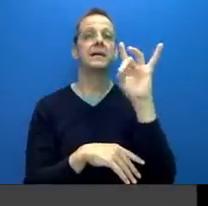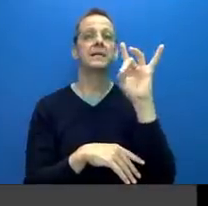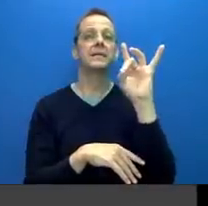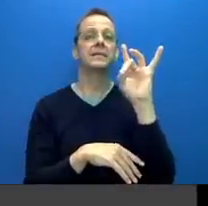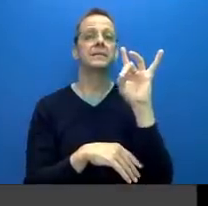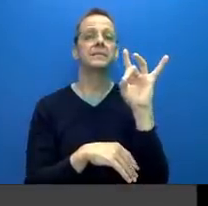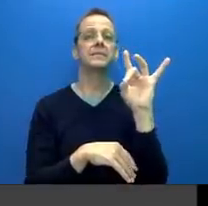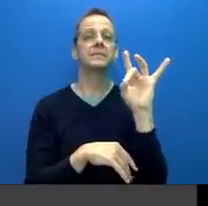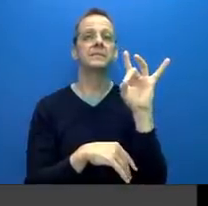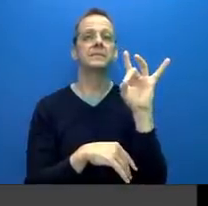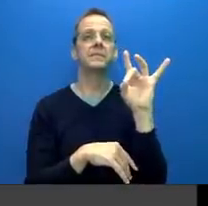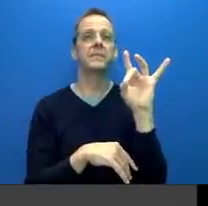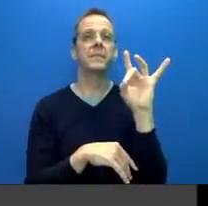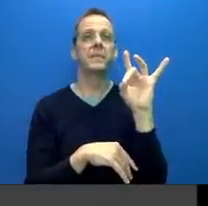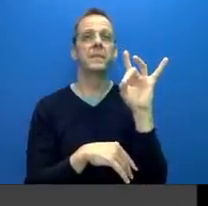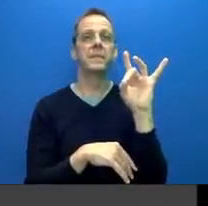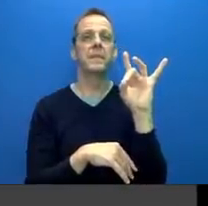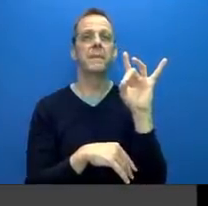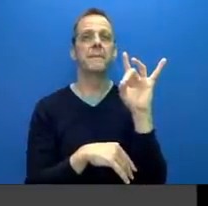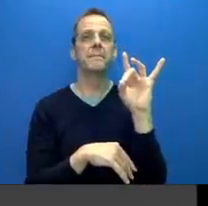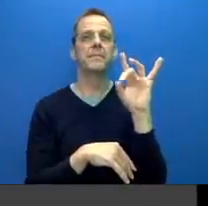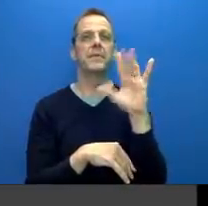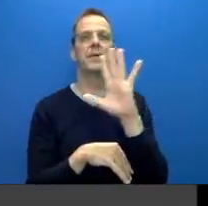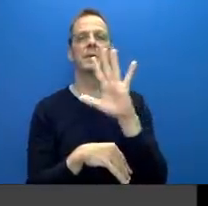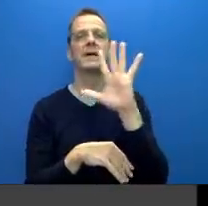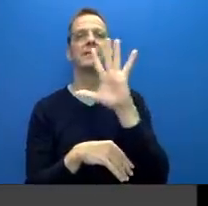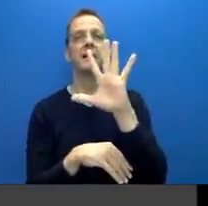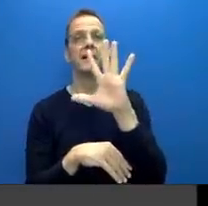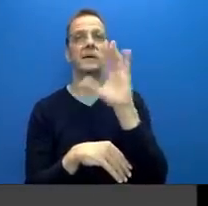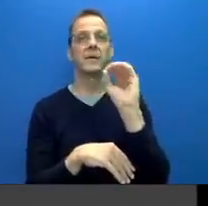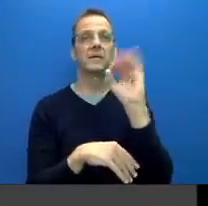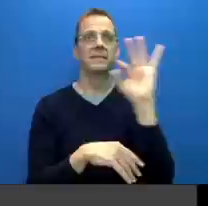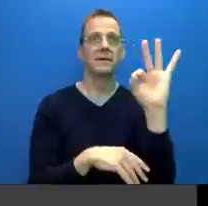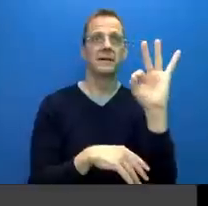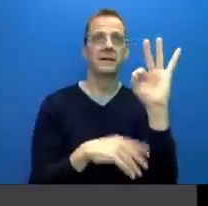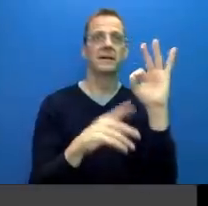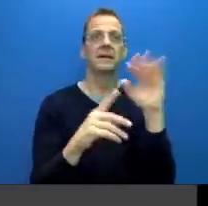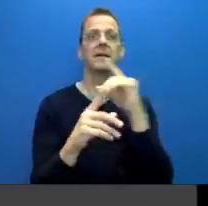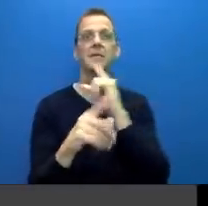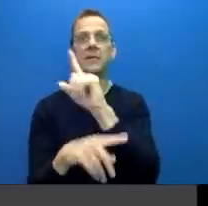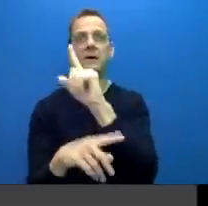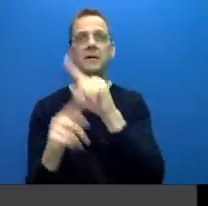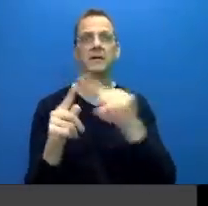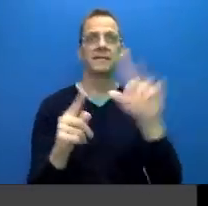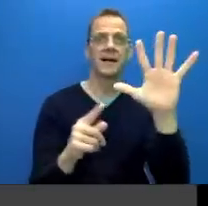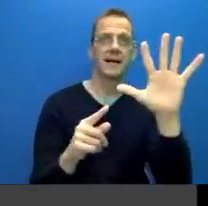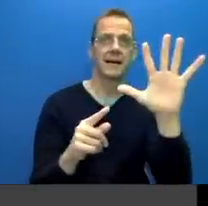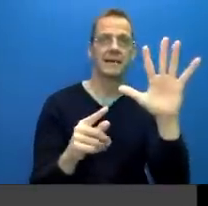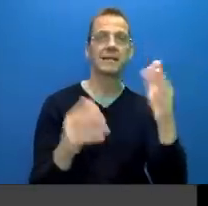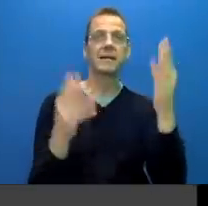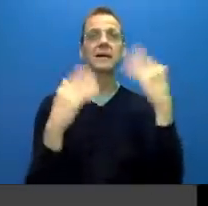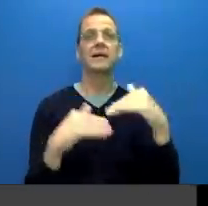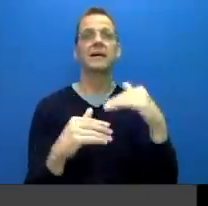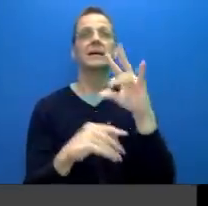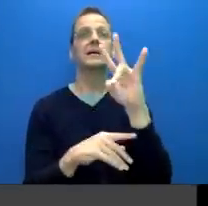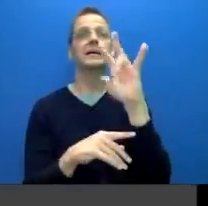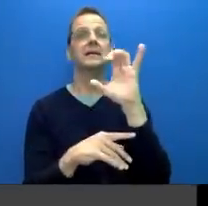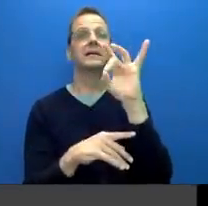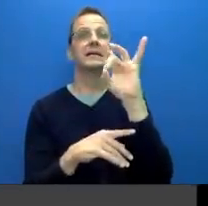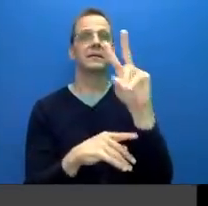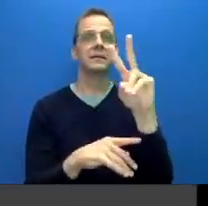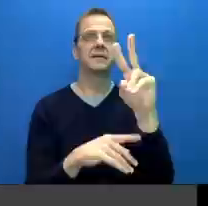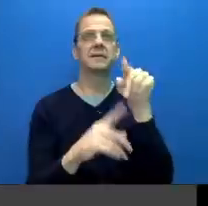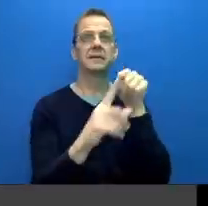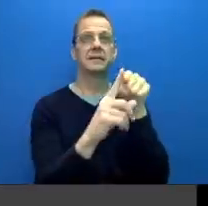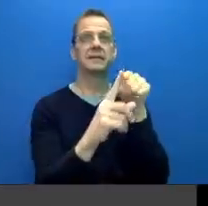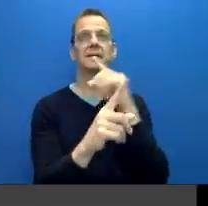the 5 to 9 years age group, and 1,578 cases in 10 to 19.